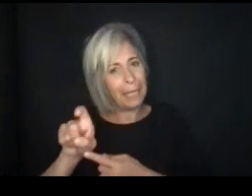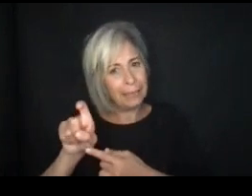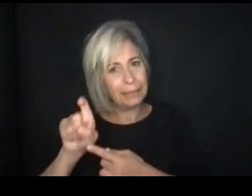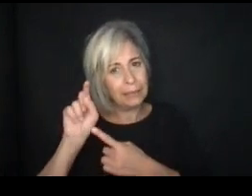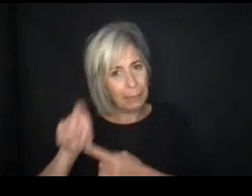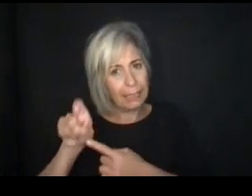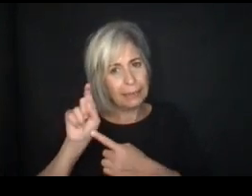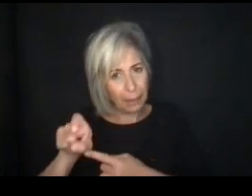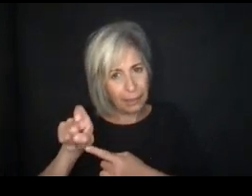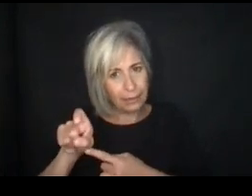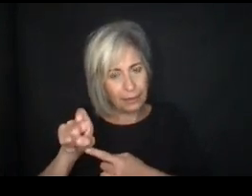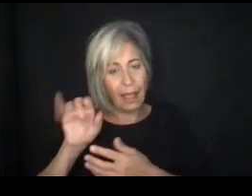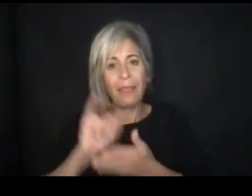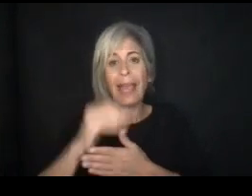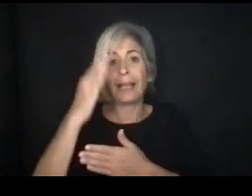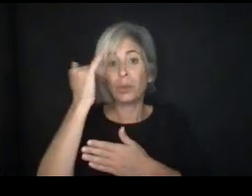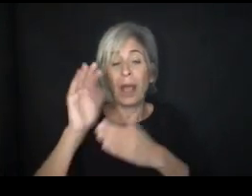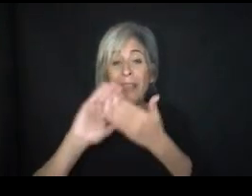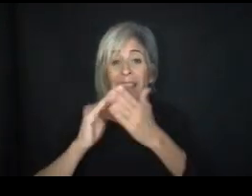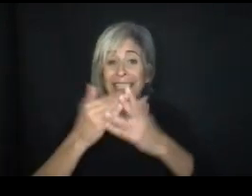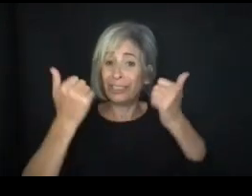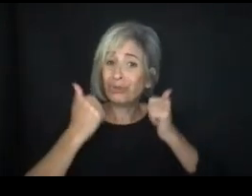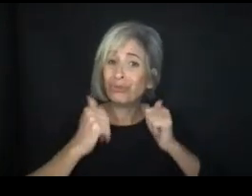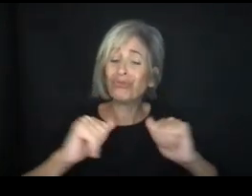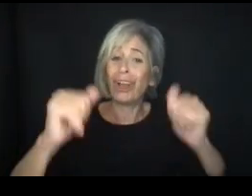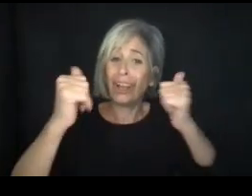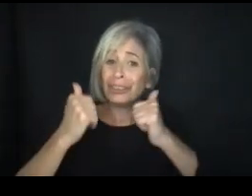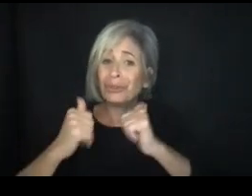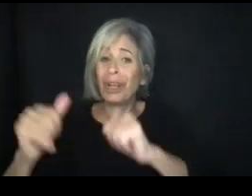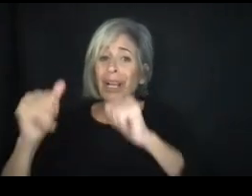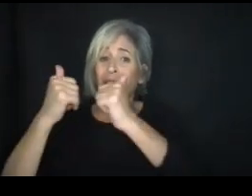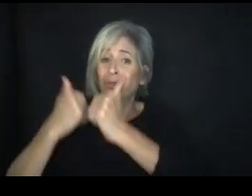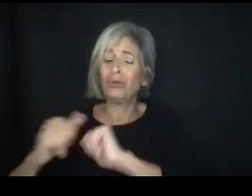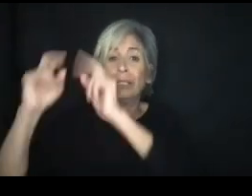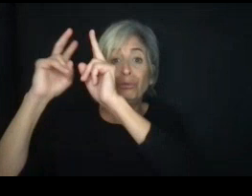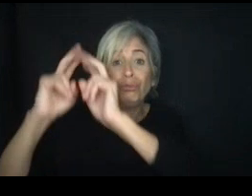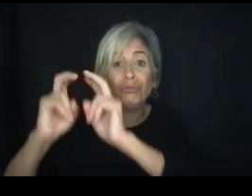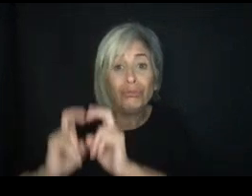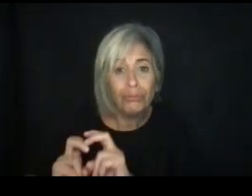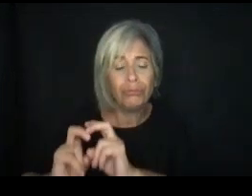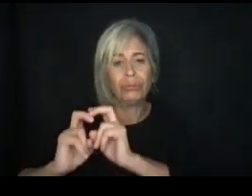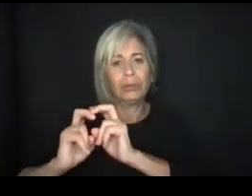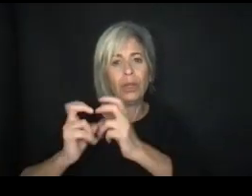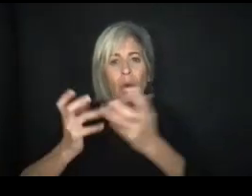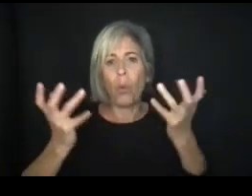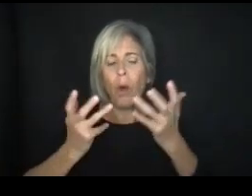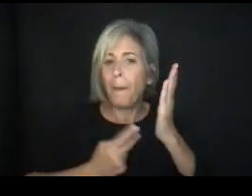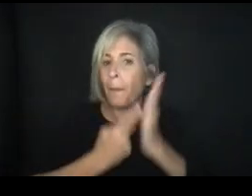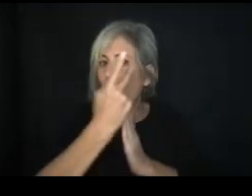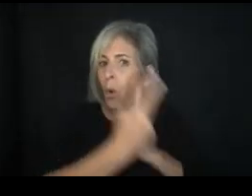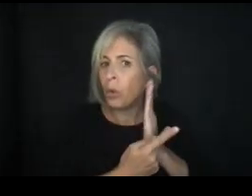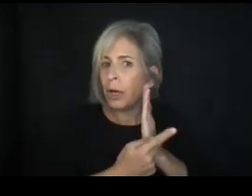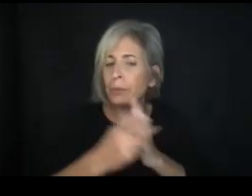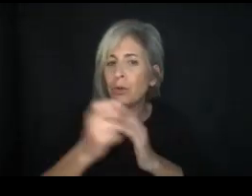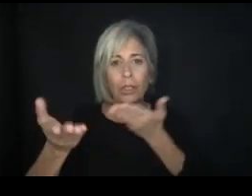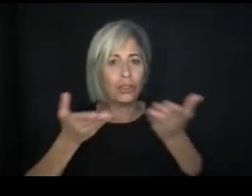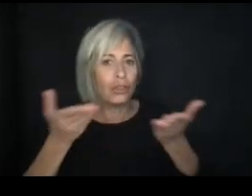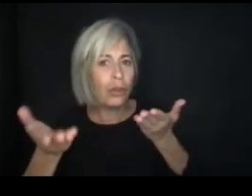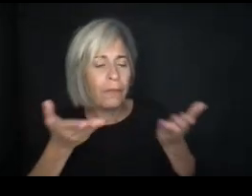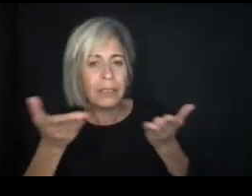city is taking so much effort to assess whether programs or